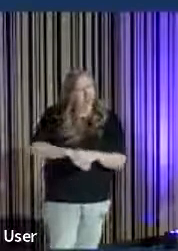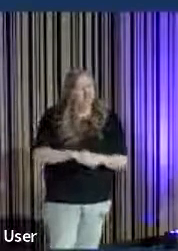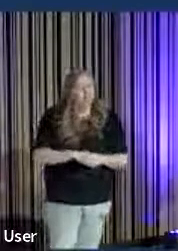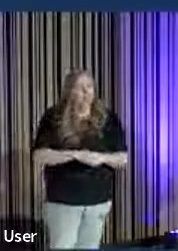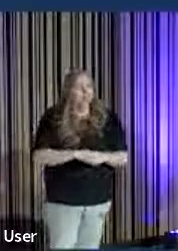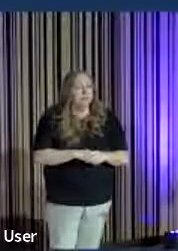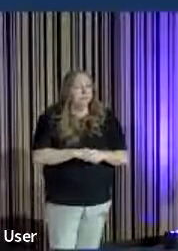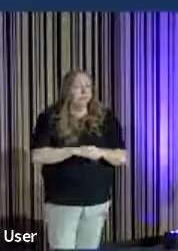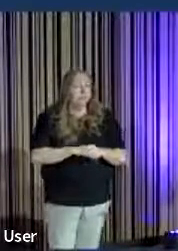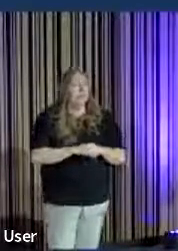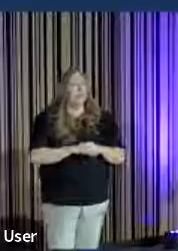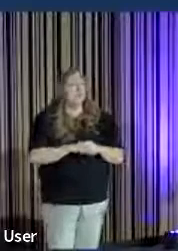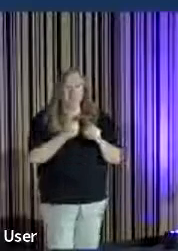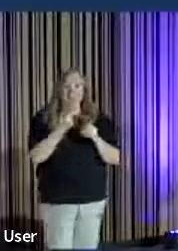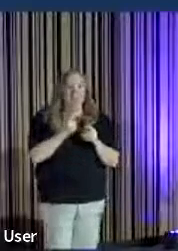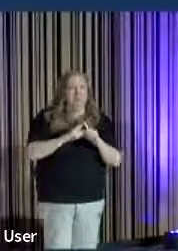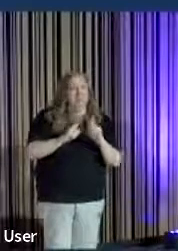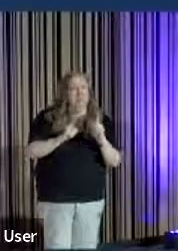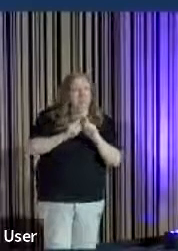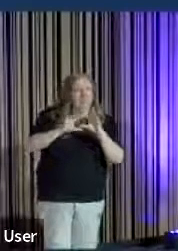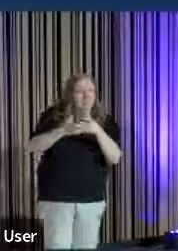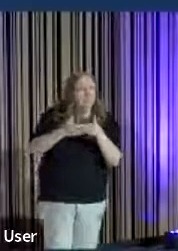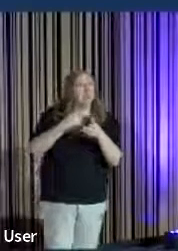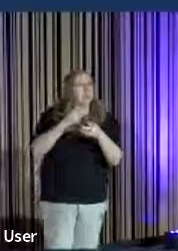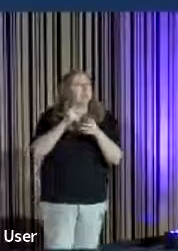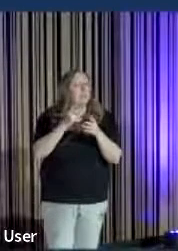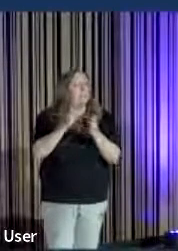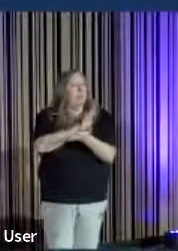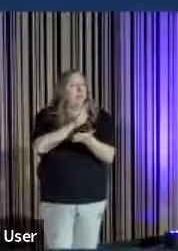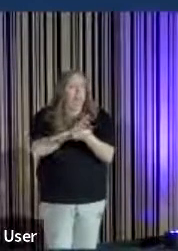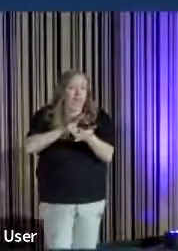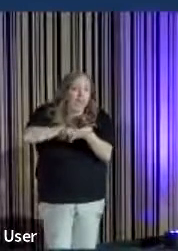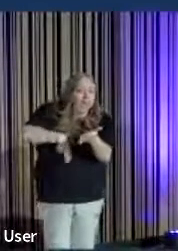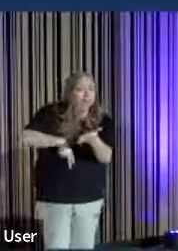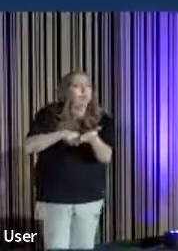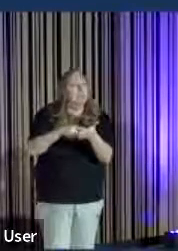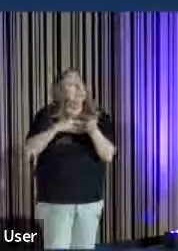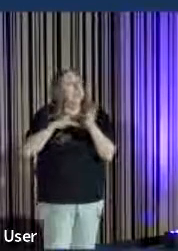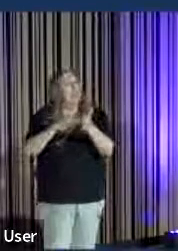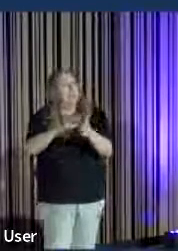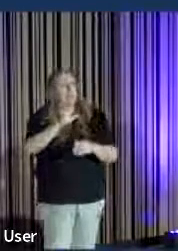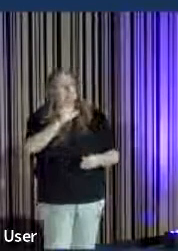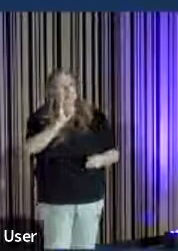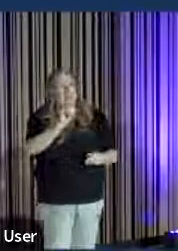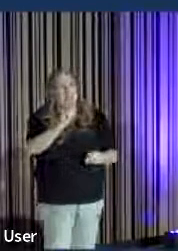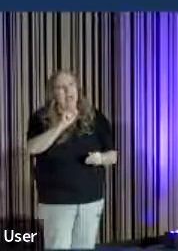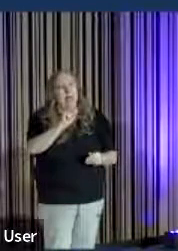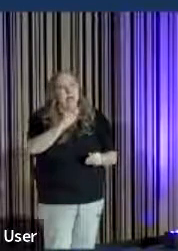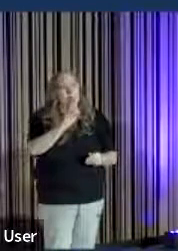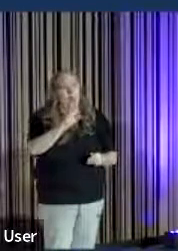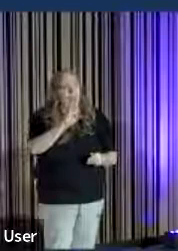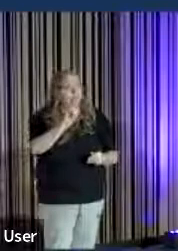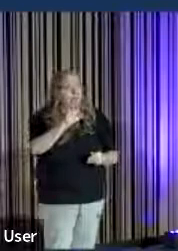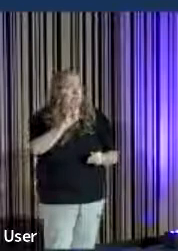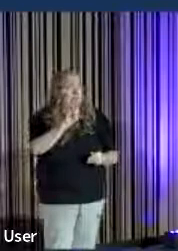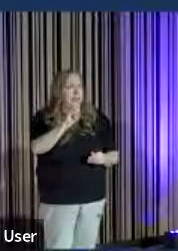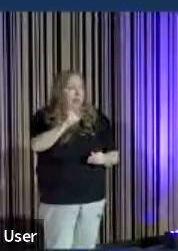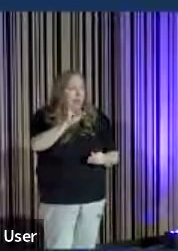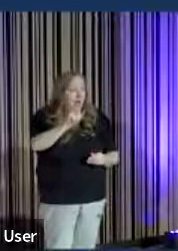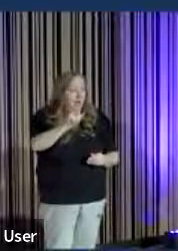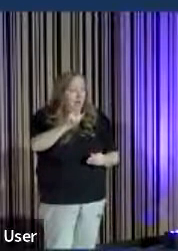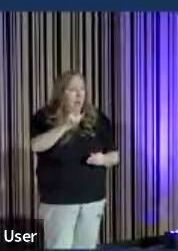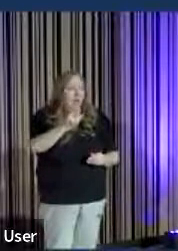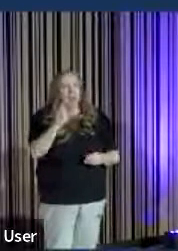many papers that had studied cyanobacterial viruses. These are viruses which infect small photosynthetic cells. And the